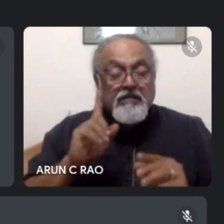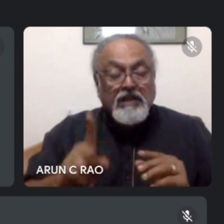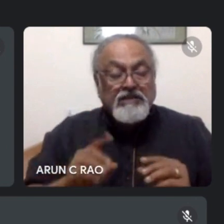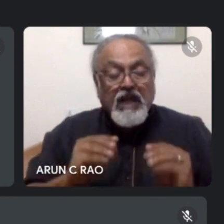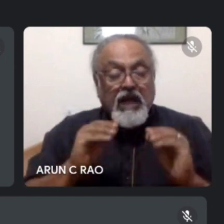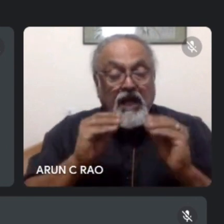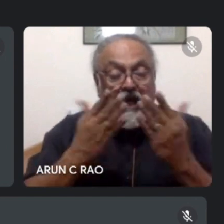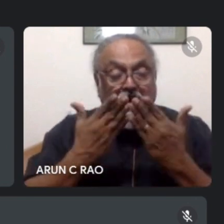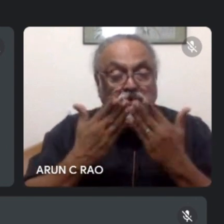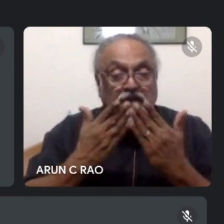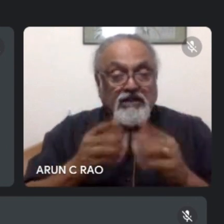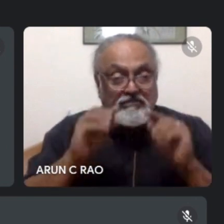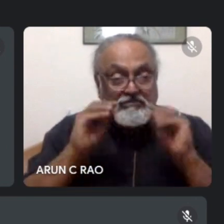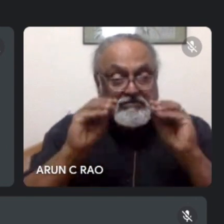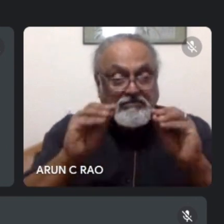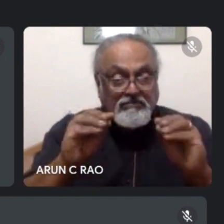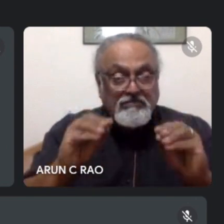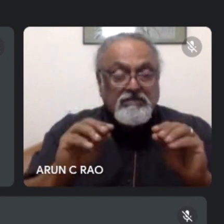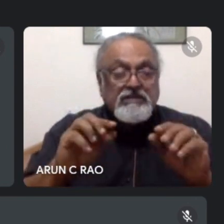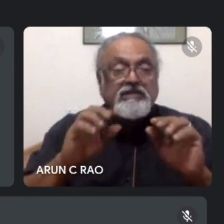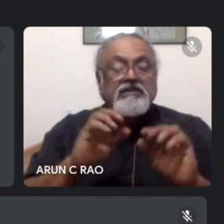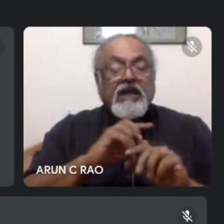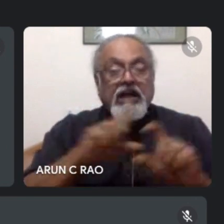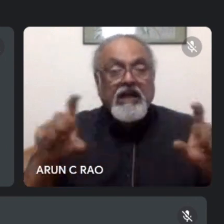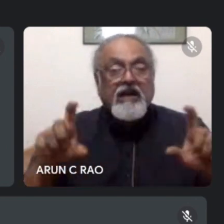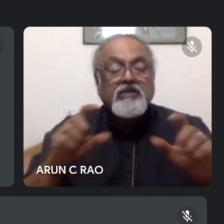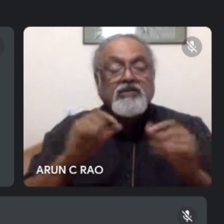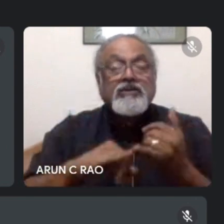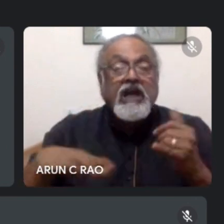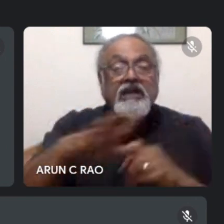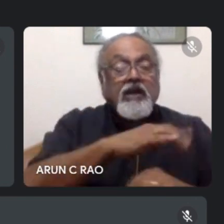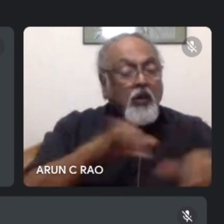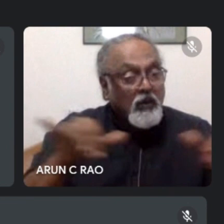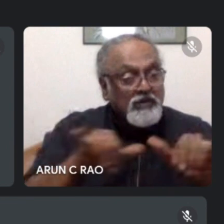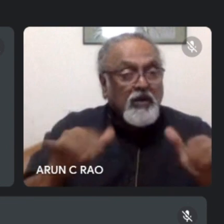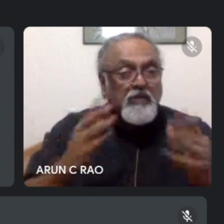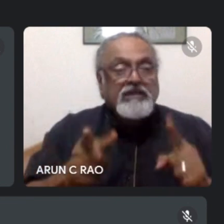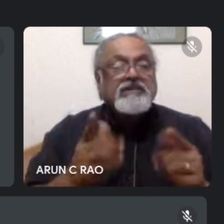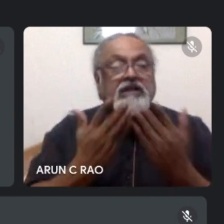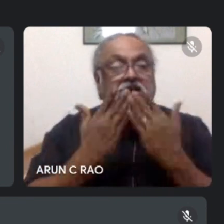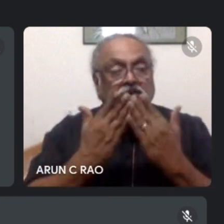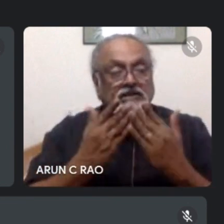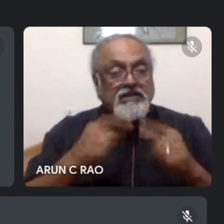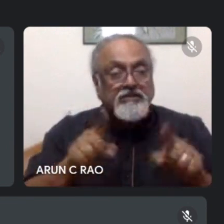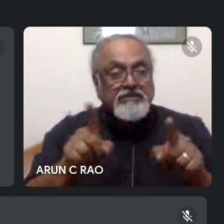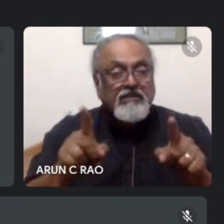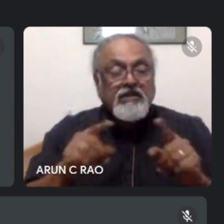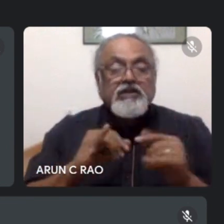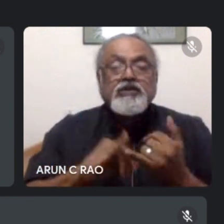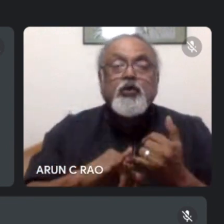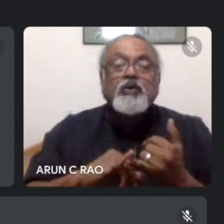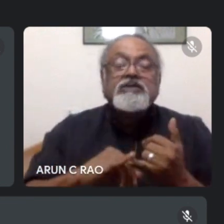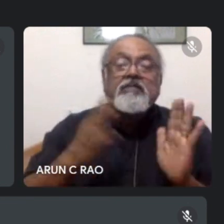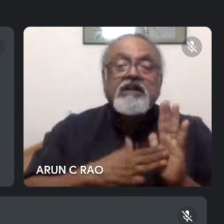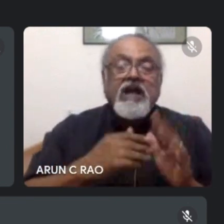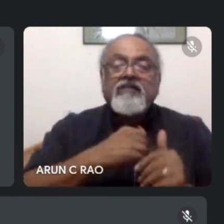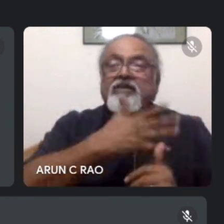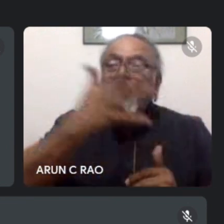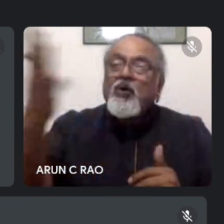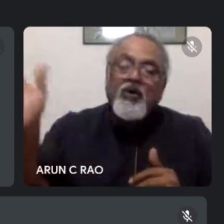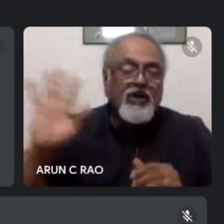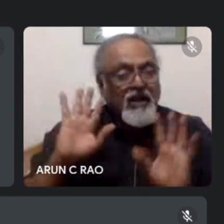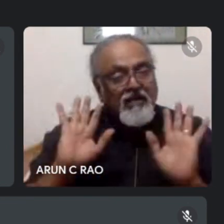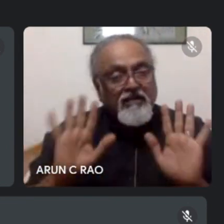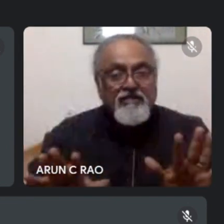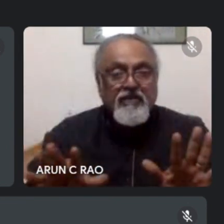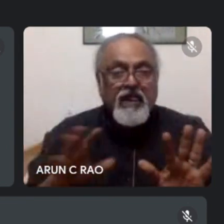through the I mean educated. I'm pretty sure nowadays, all of us use social media, whoever it is. We are more